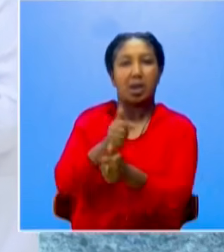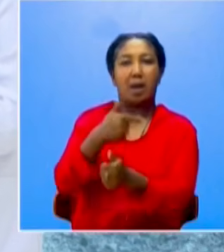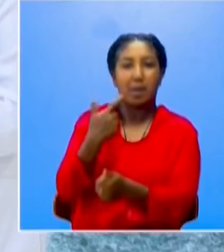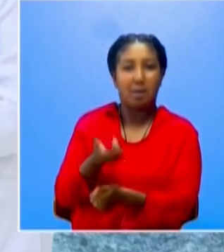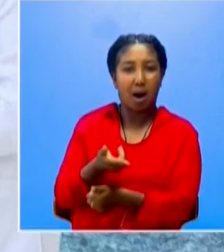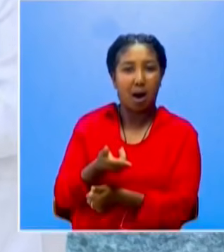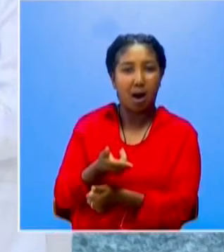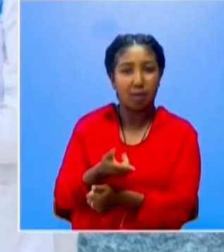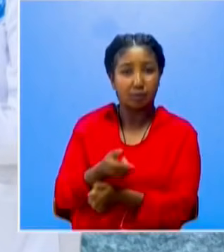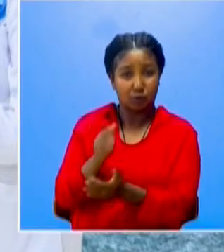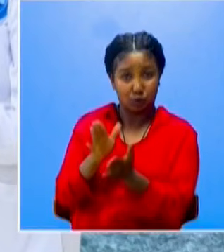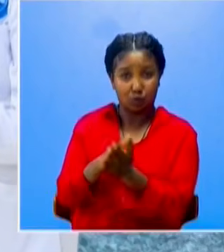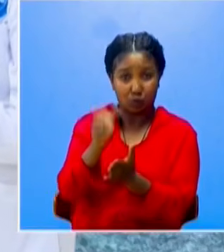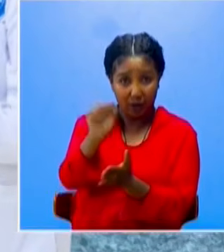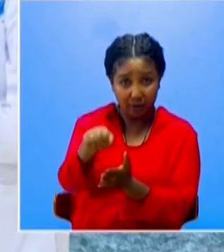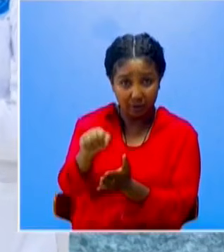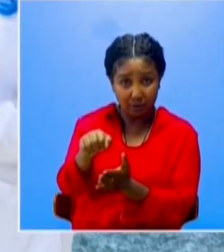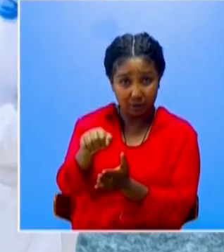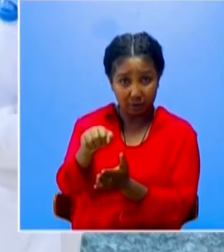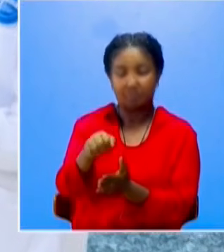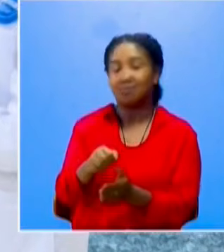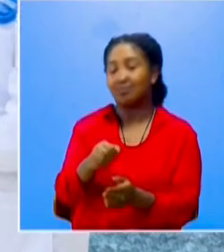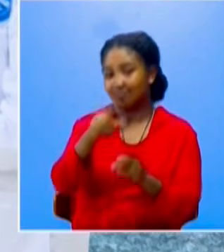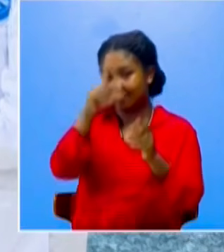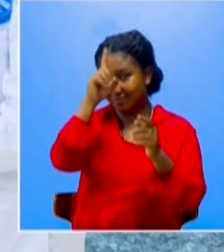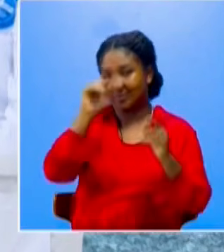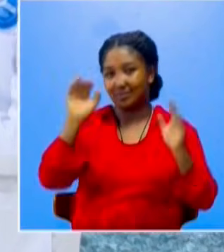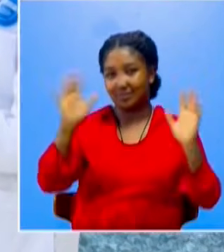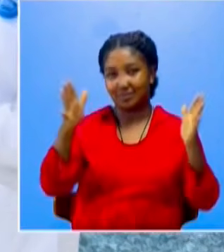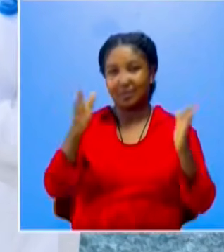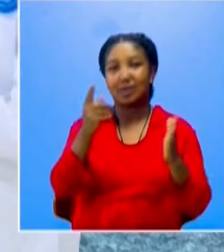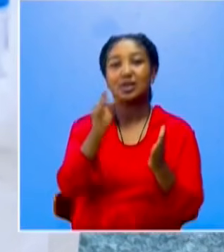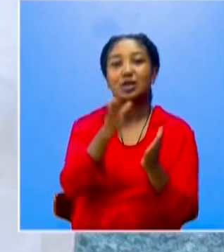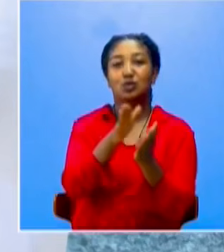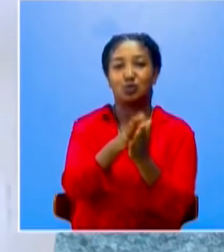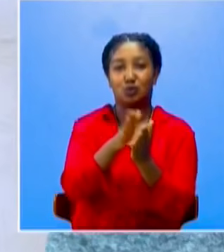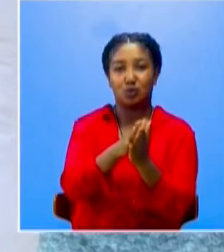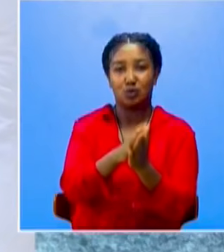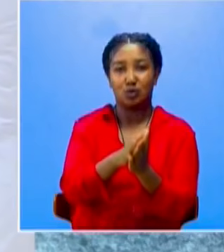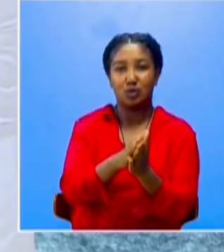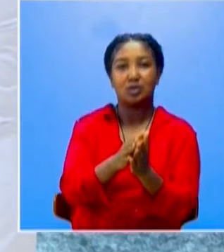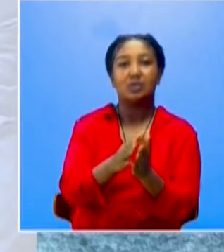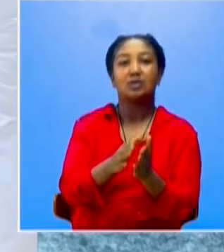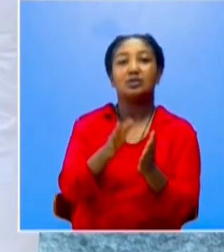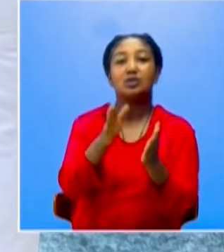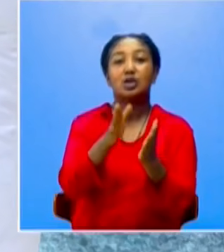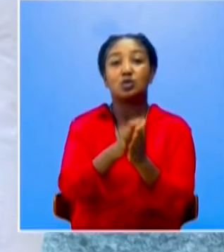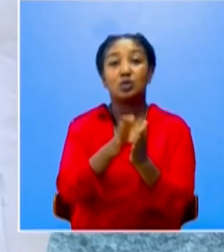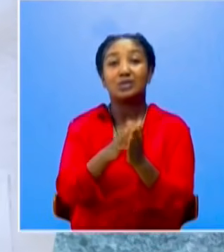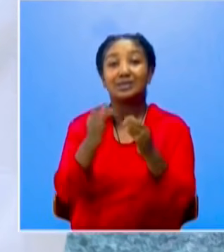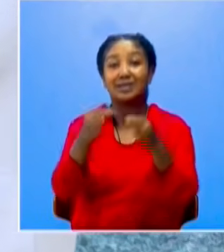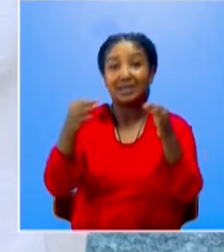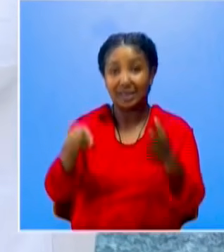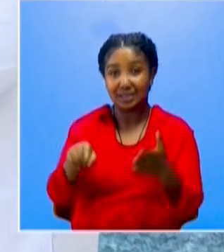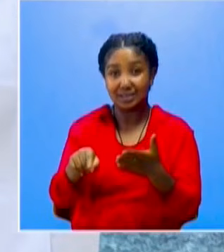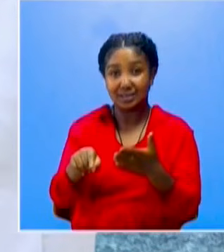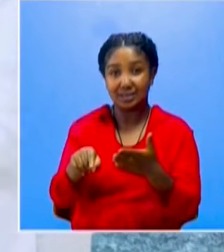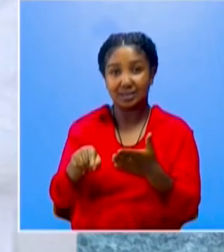You said the school, right? Excellent. Yes, the school. And the role of the school in this sentence